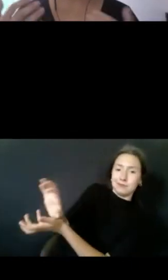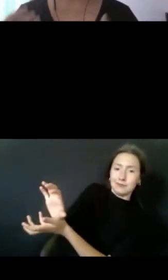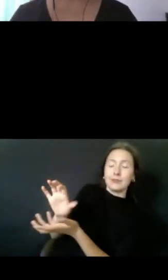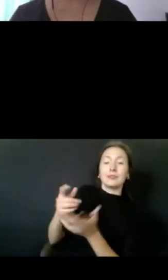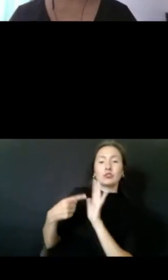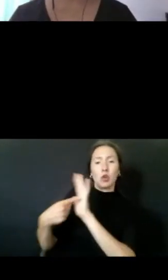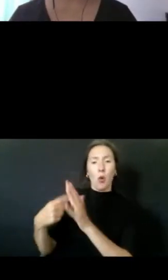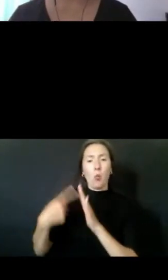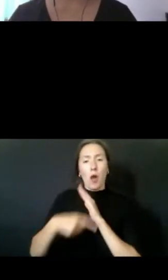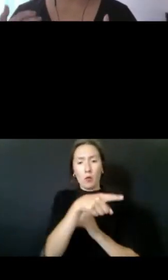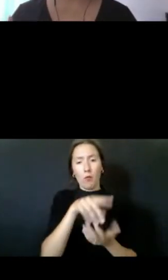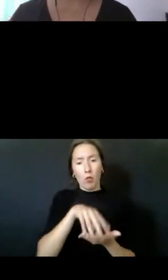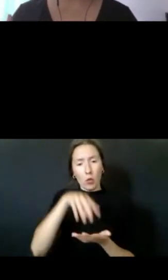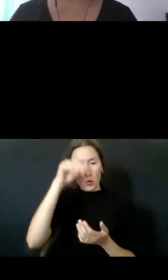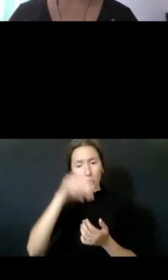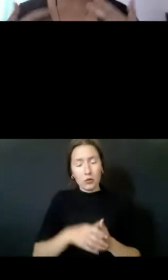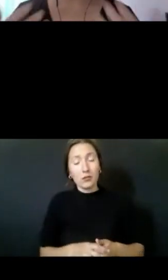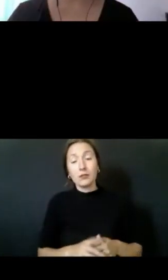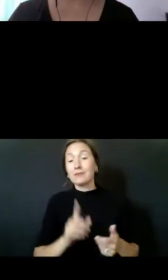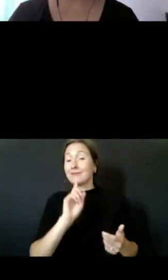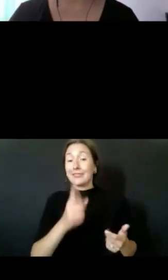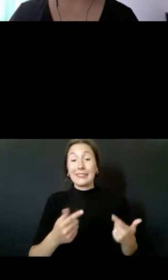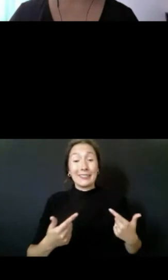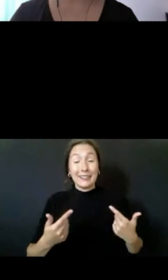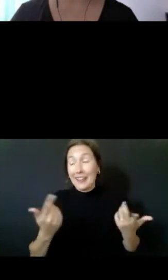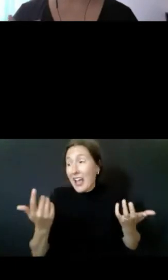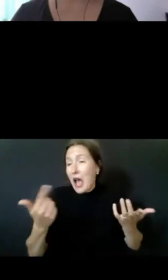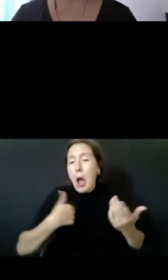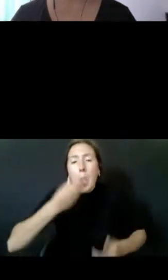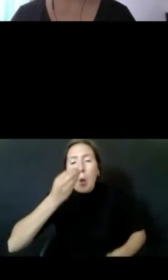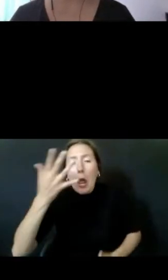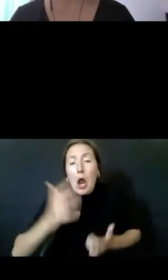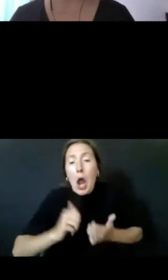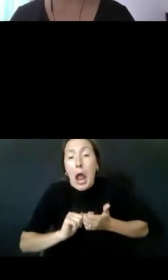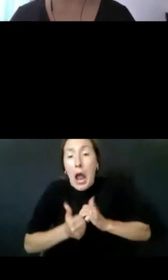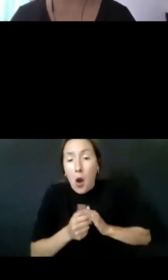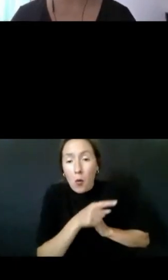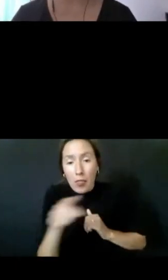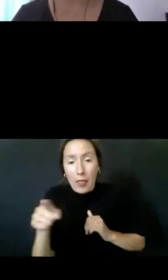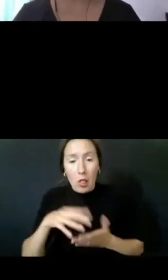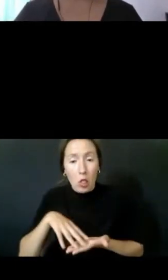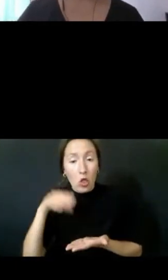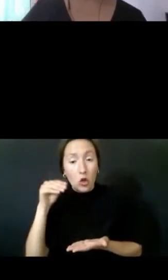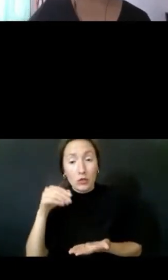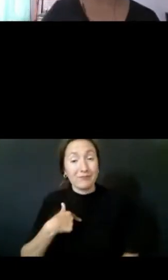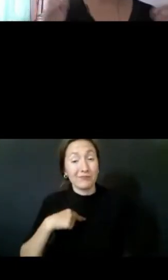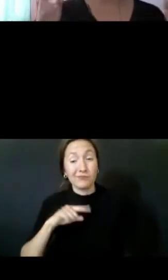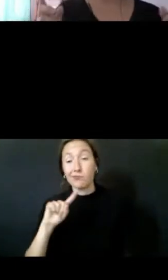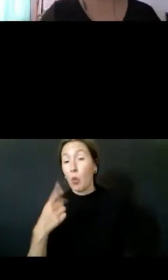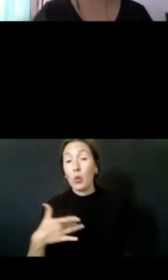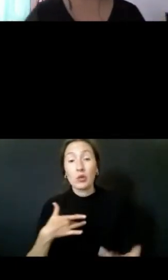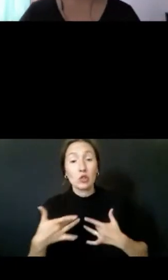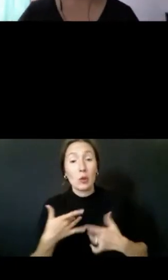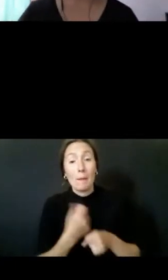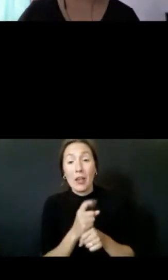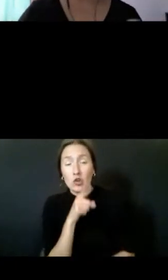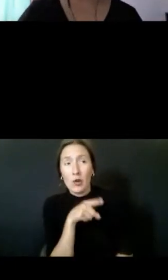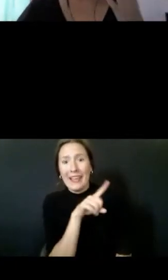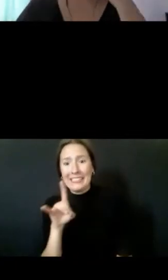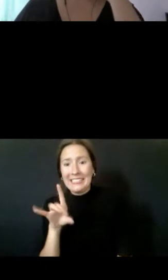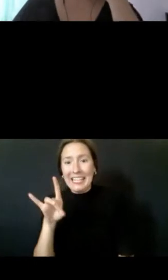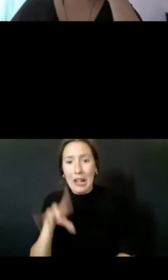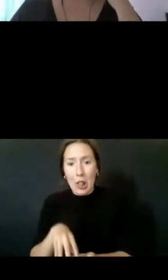another way to assess learning or checking for understanding. And this is where all those things where if as long as the learning